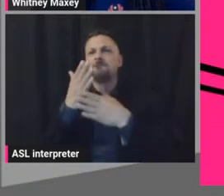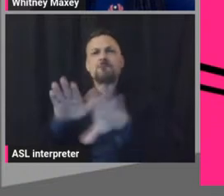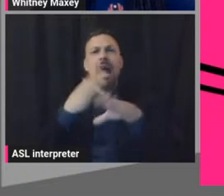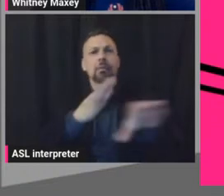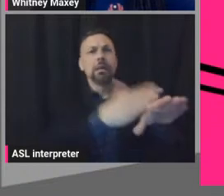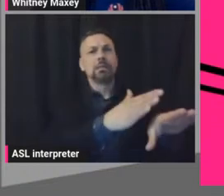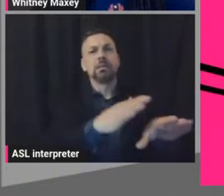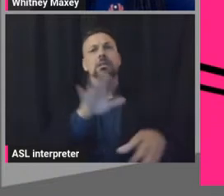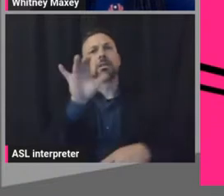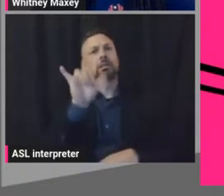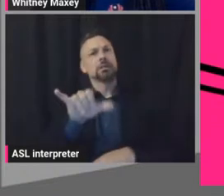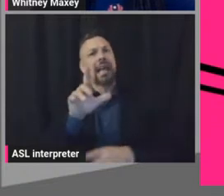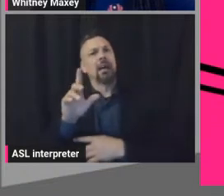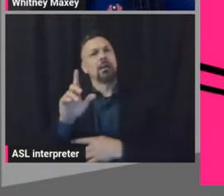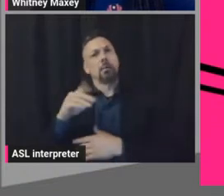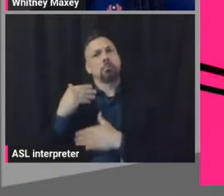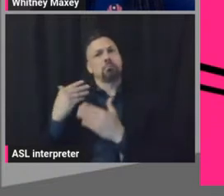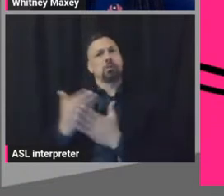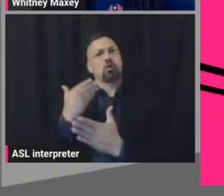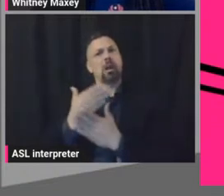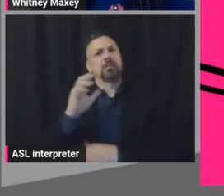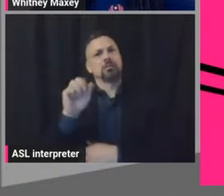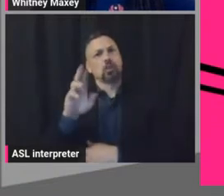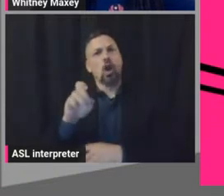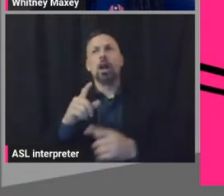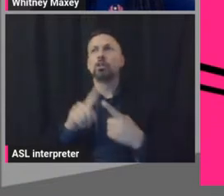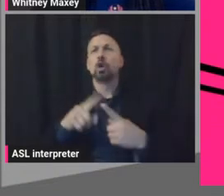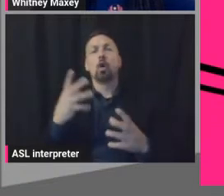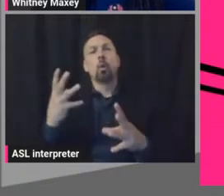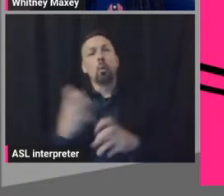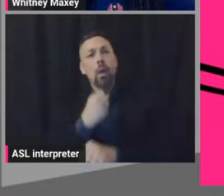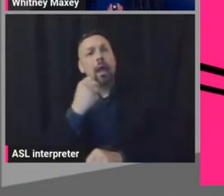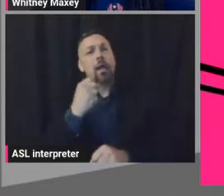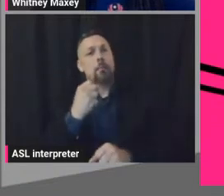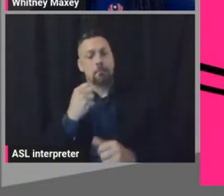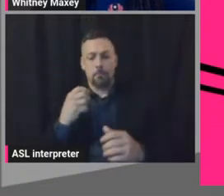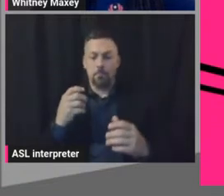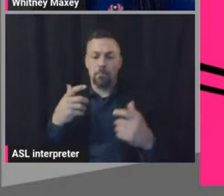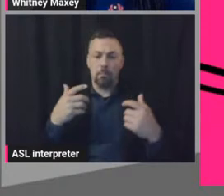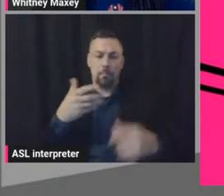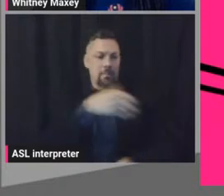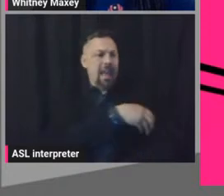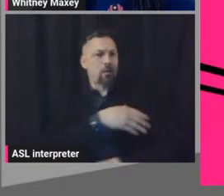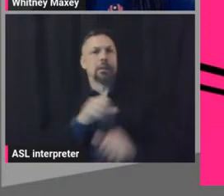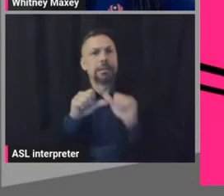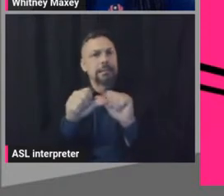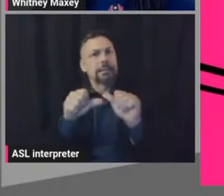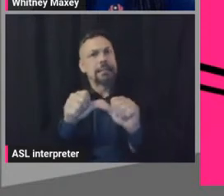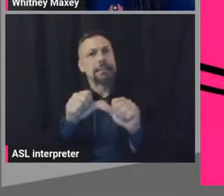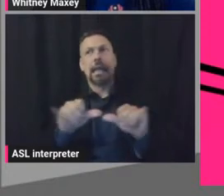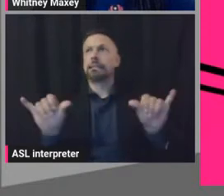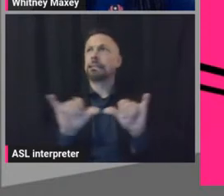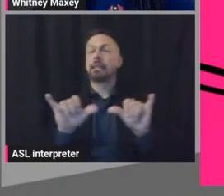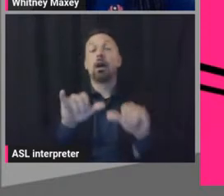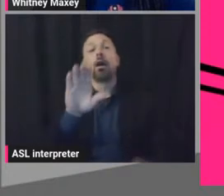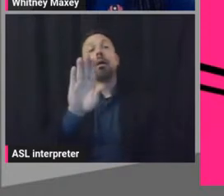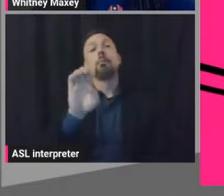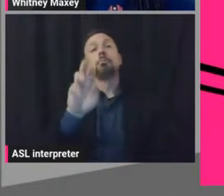are in terms of the power to win consistently at scale. At the same time, Bernie's